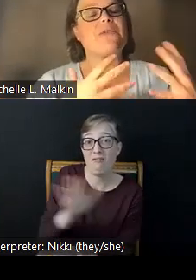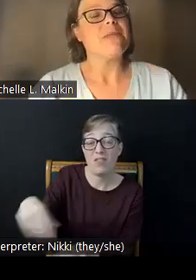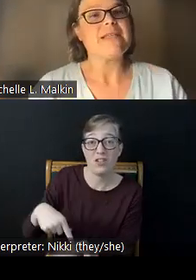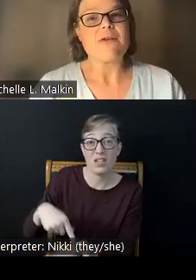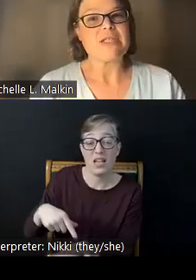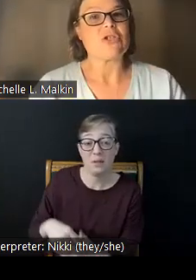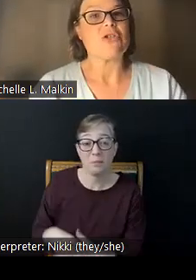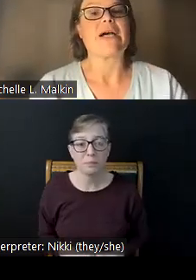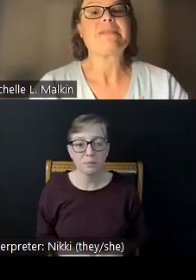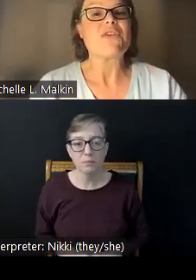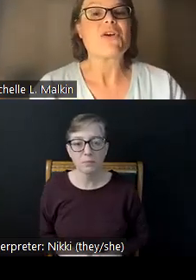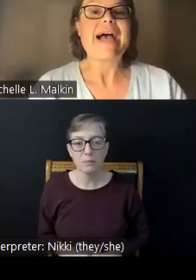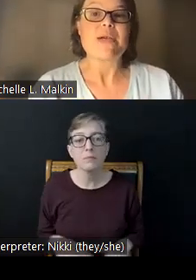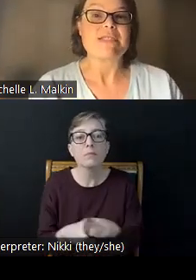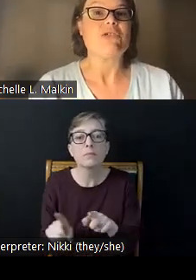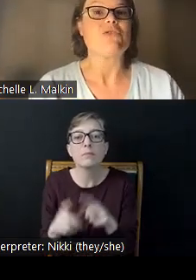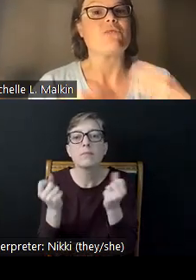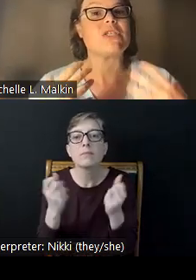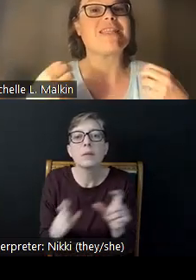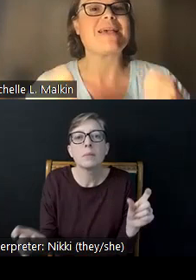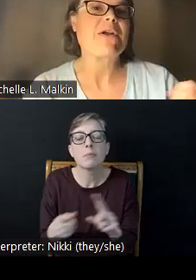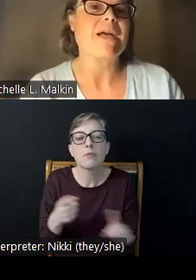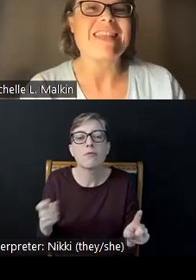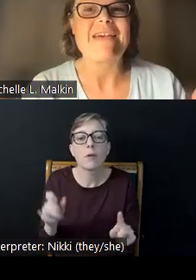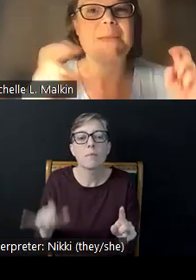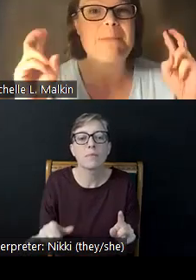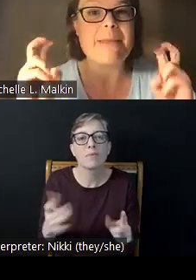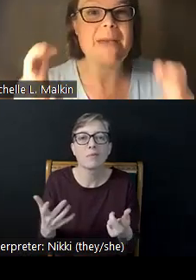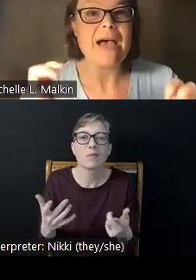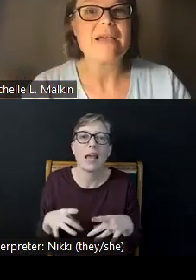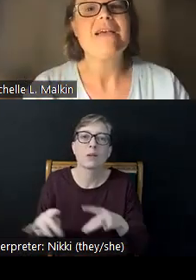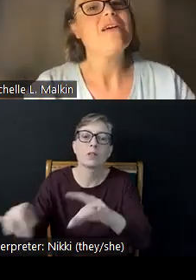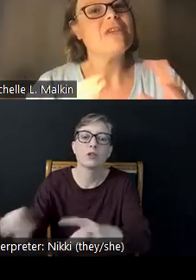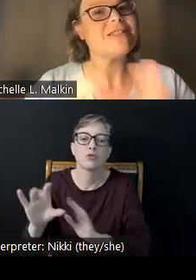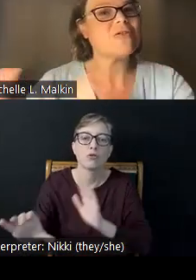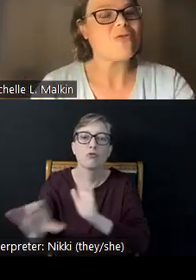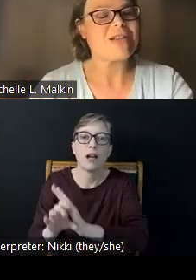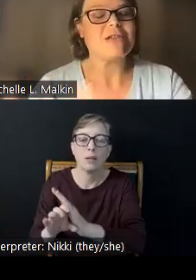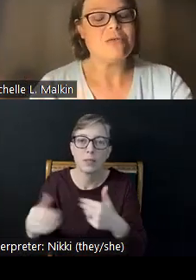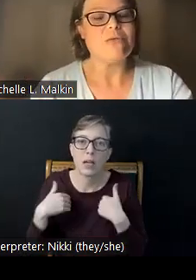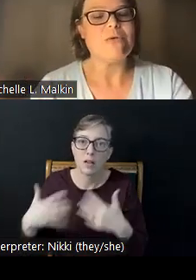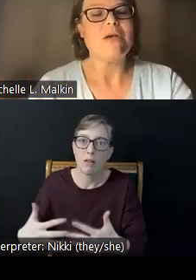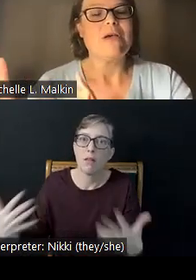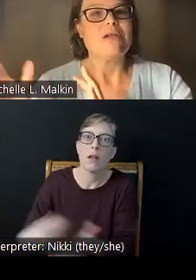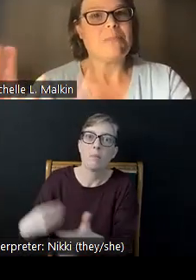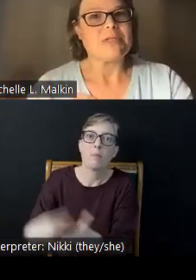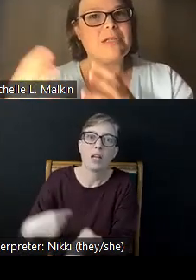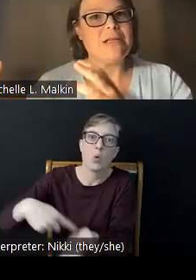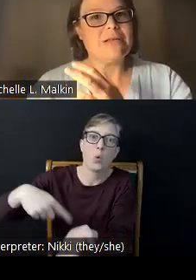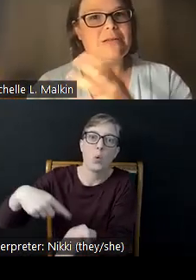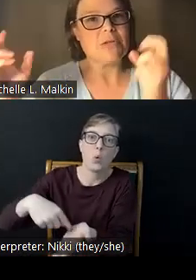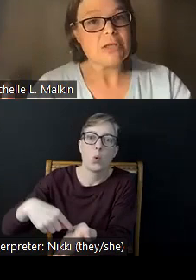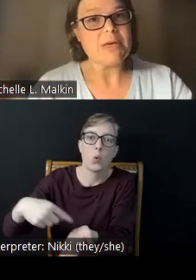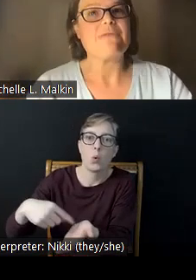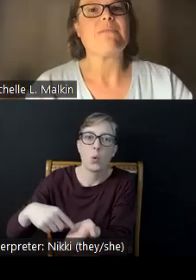people from these acquisitional crimes have very high restitution, which is the amount of money they have to pay back. It doesn't go directly to the person